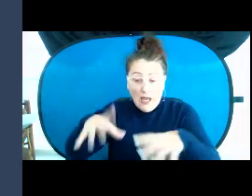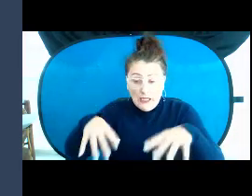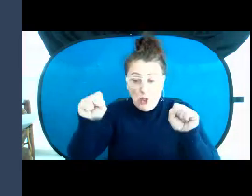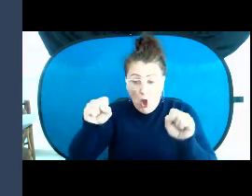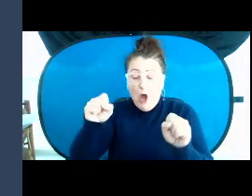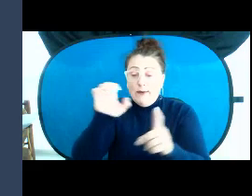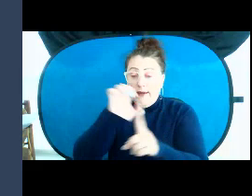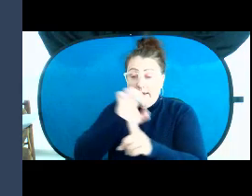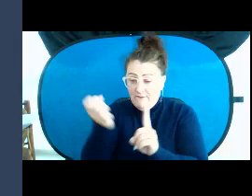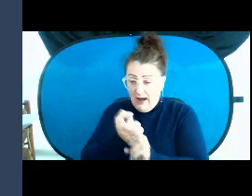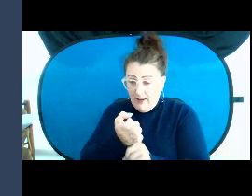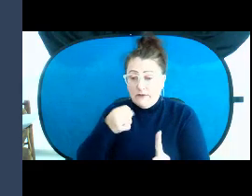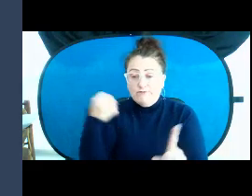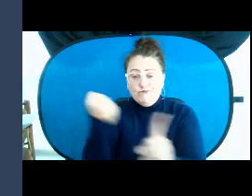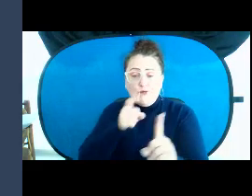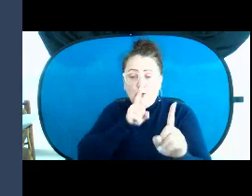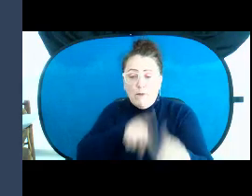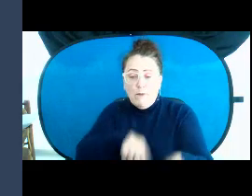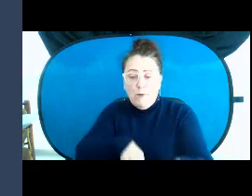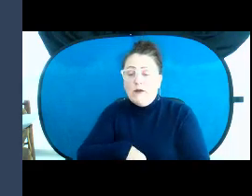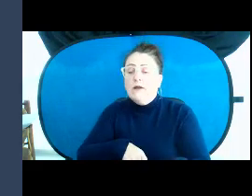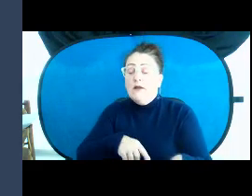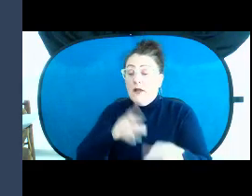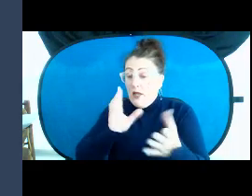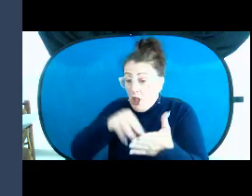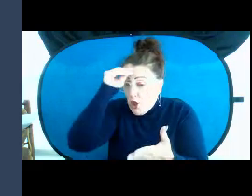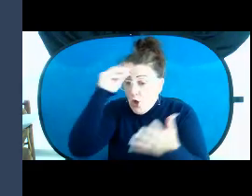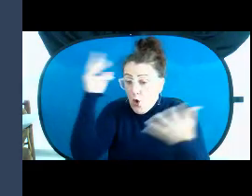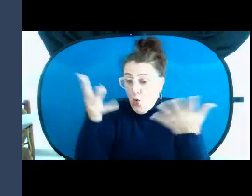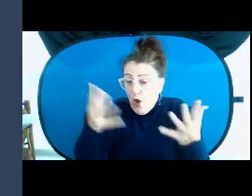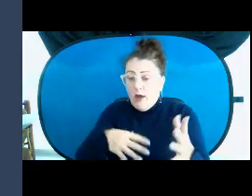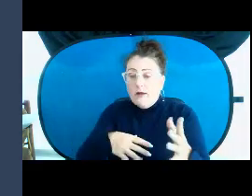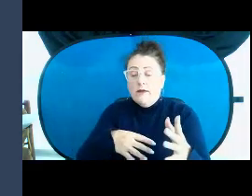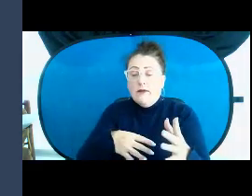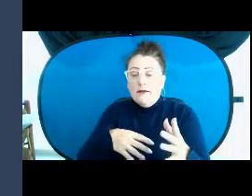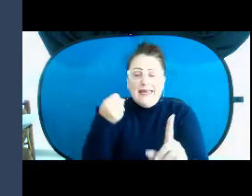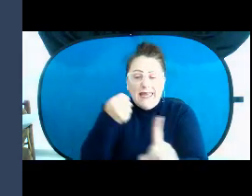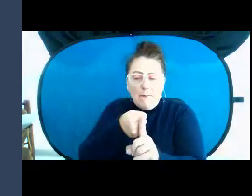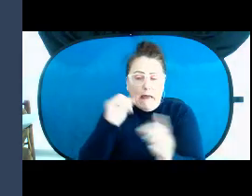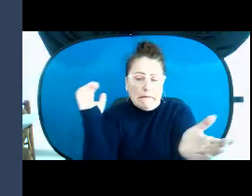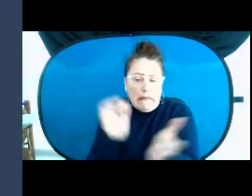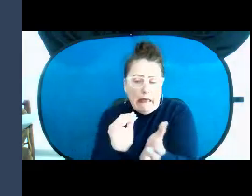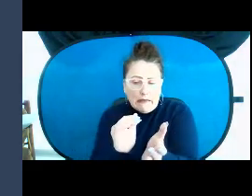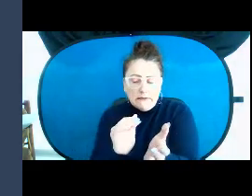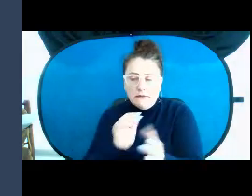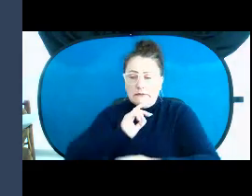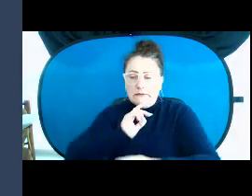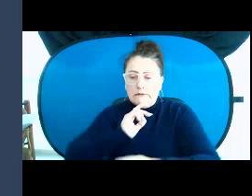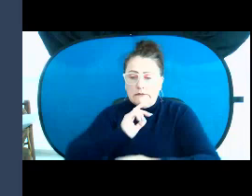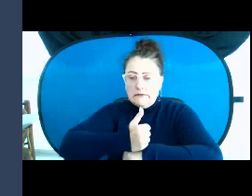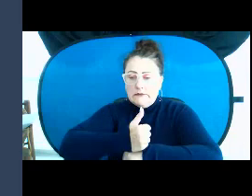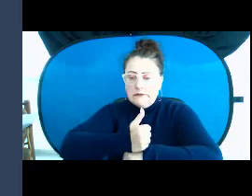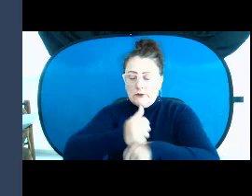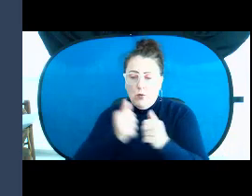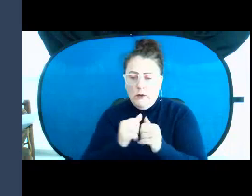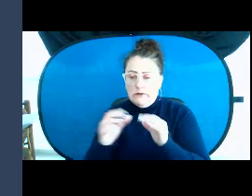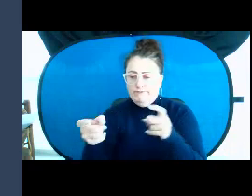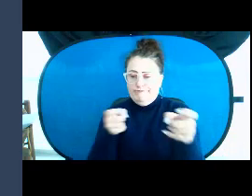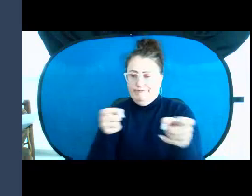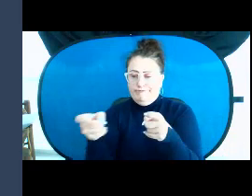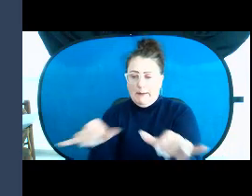report and findings for this project, finding that impacts would be less than significant with the implementation of mitigation measures. Staff